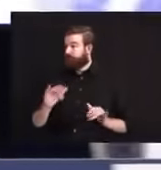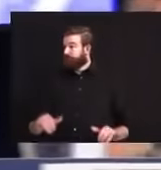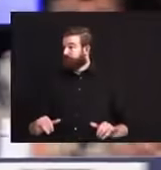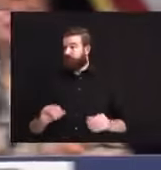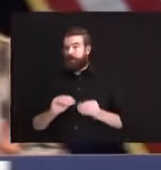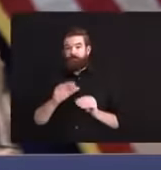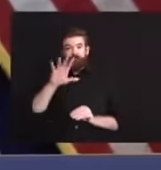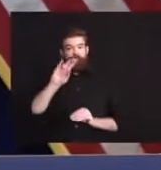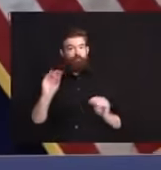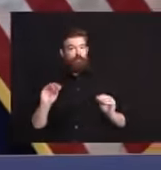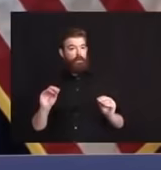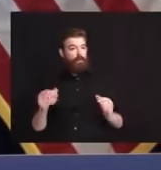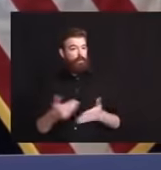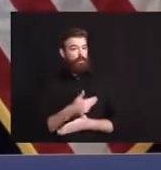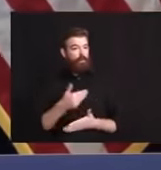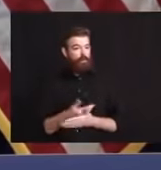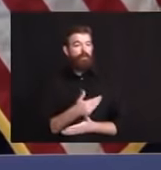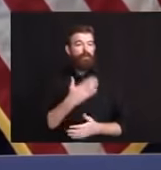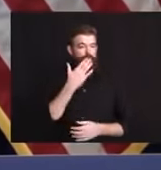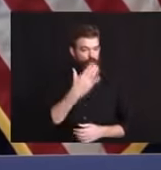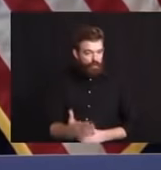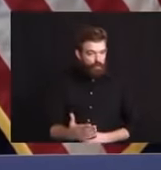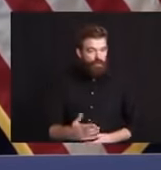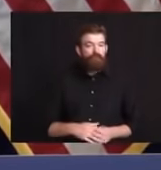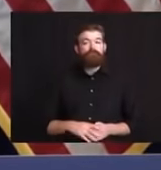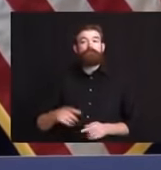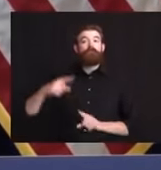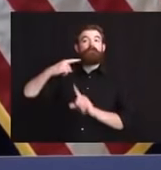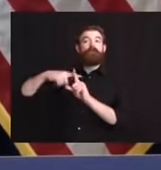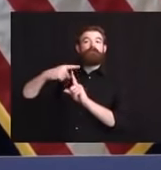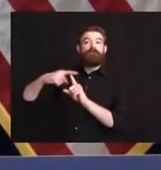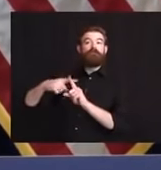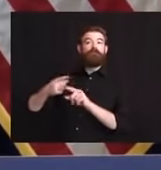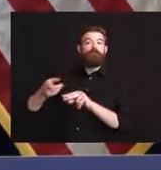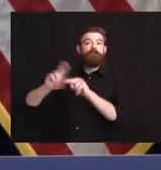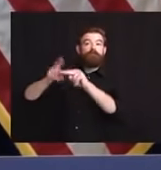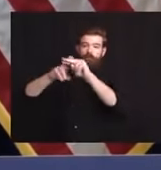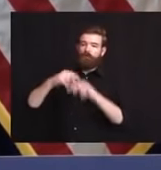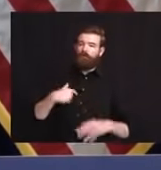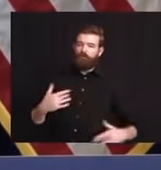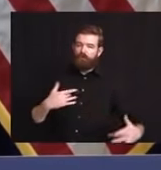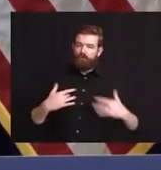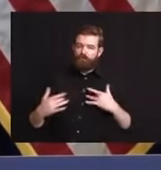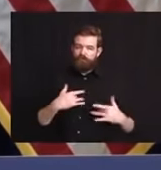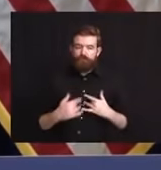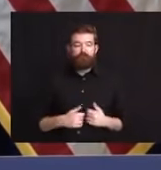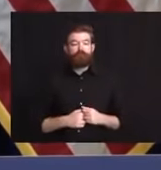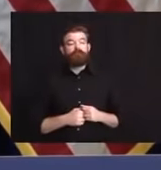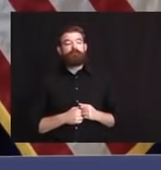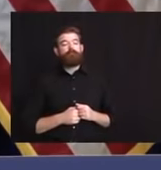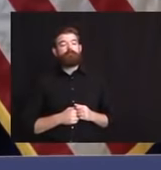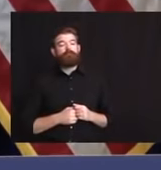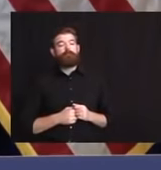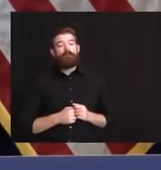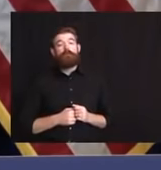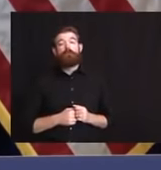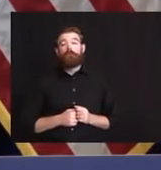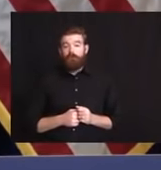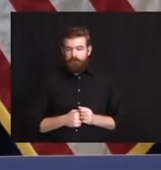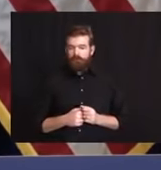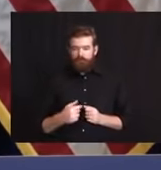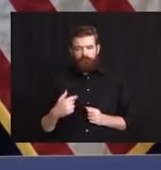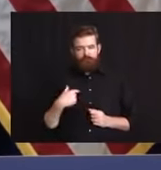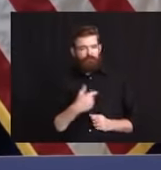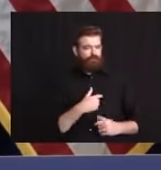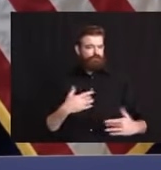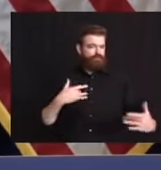of demonstrates the change in the epidemiology here in New Jersey, that we're starting to see more